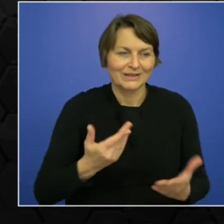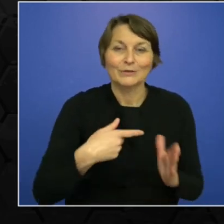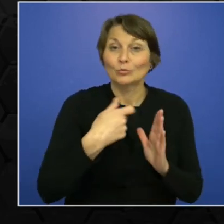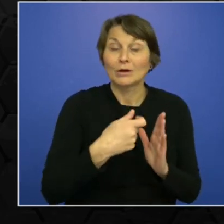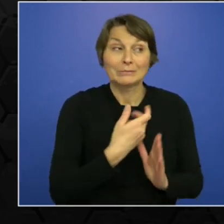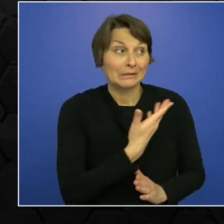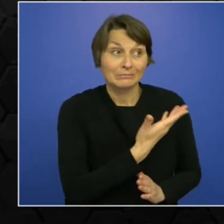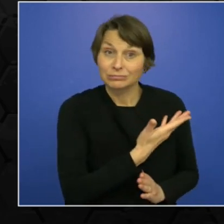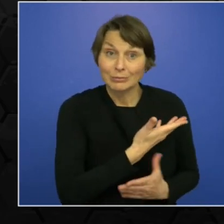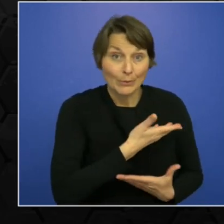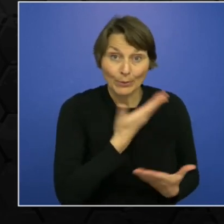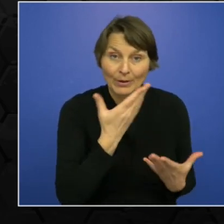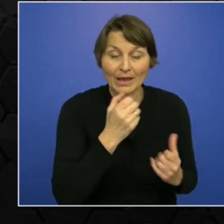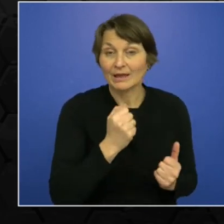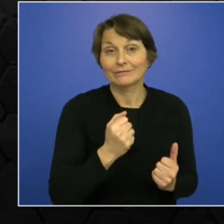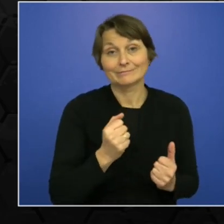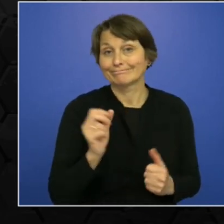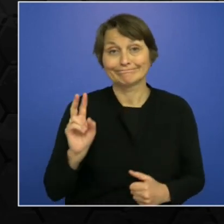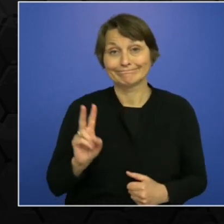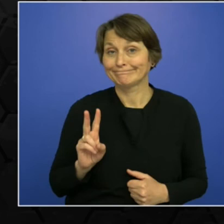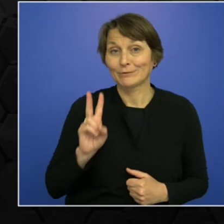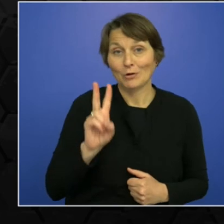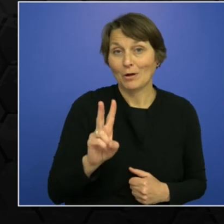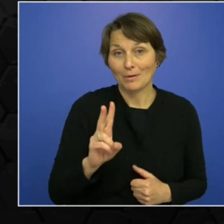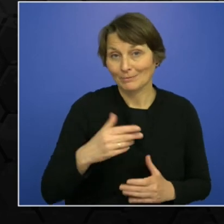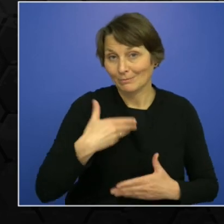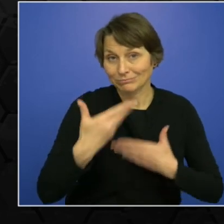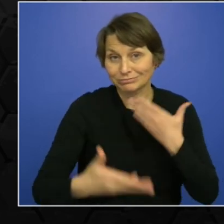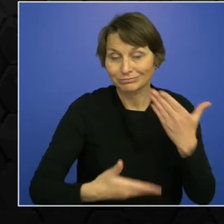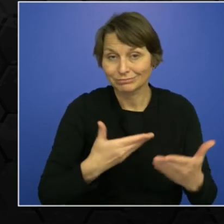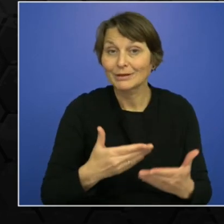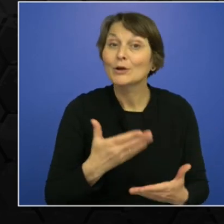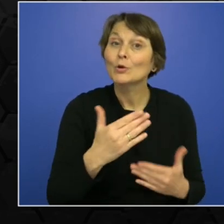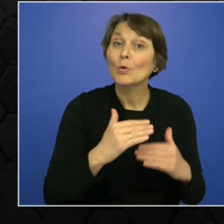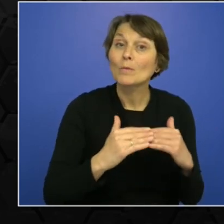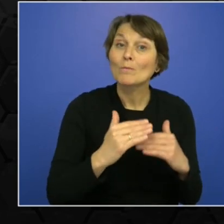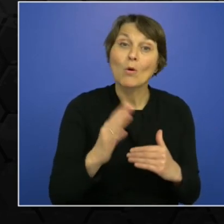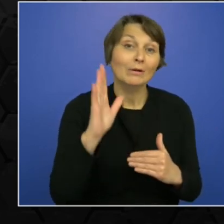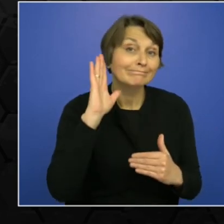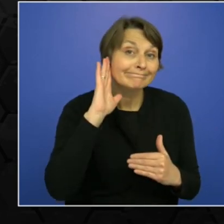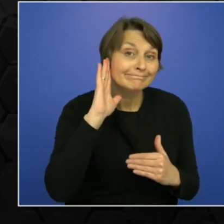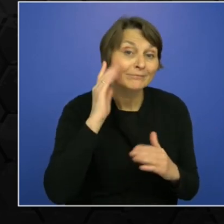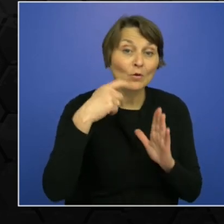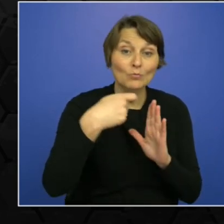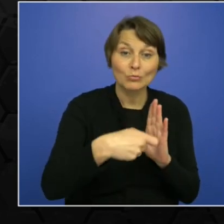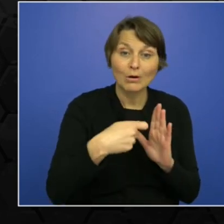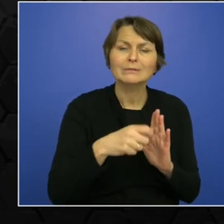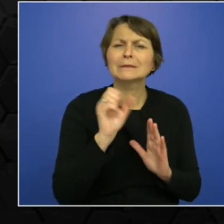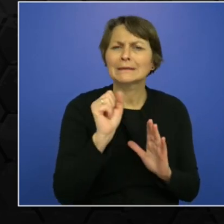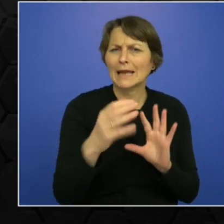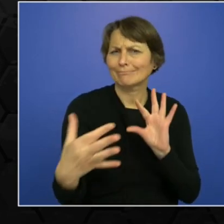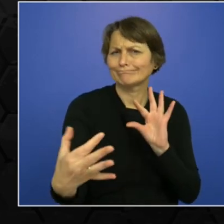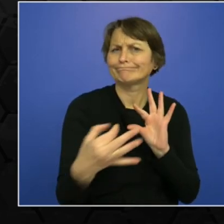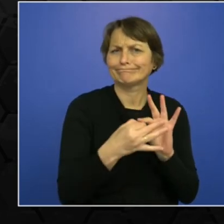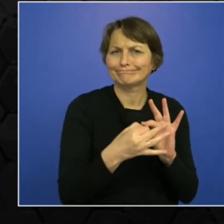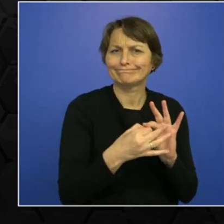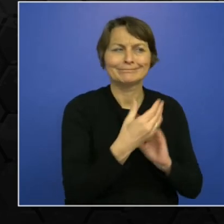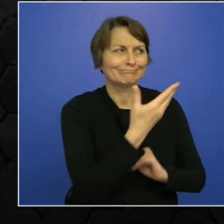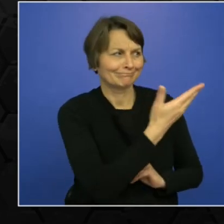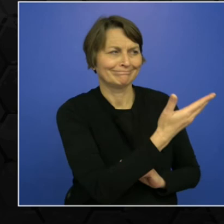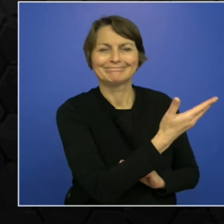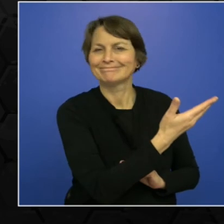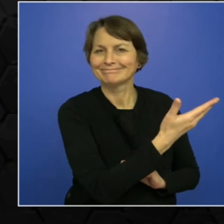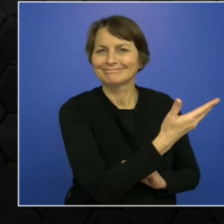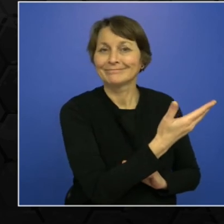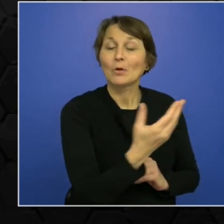probably not have been here. And if you'd like to hear more about our project, or you want to ask us more questions, more in-depth questions, feel free